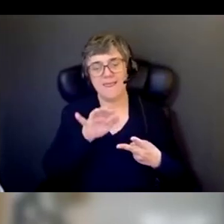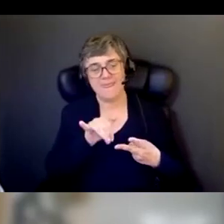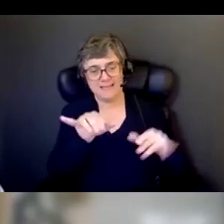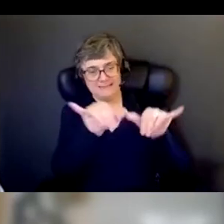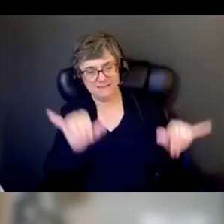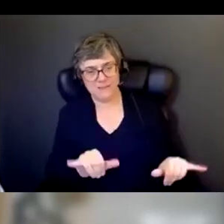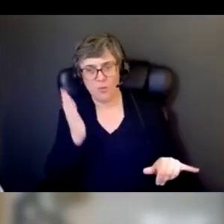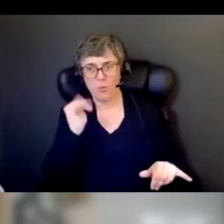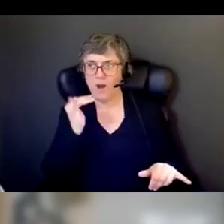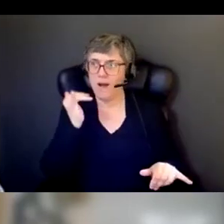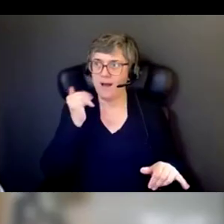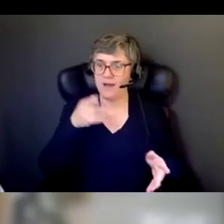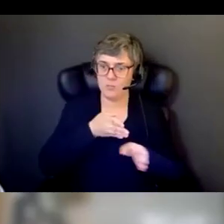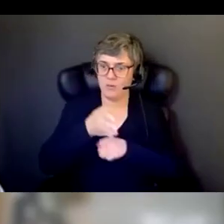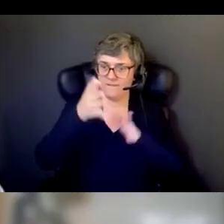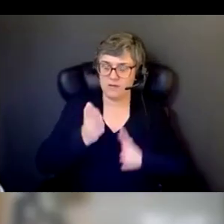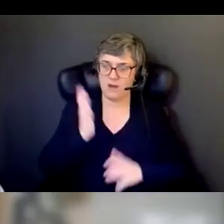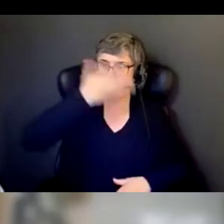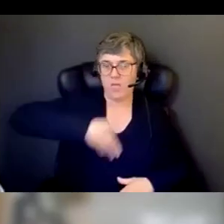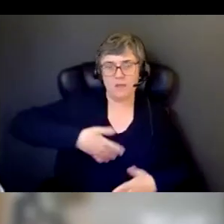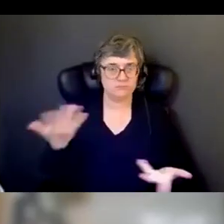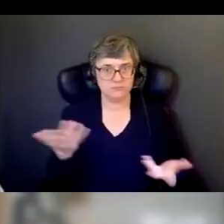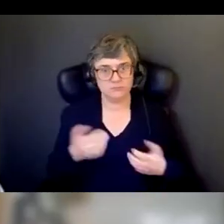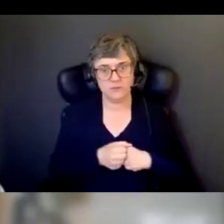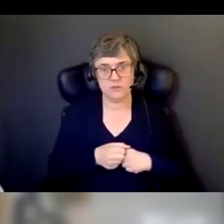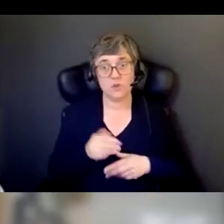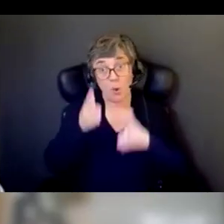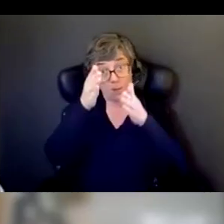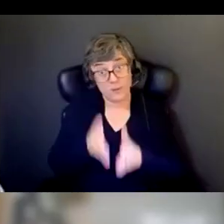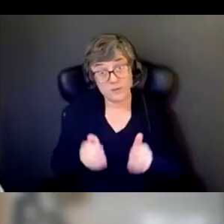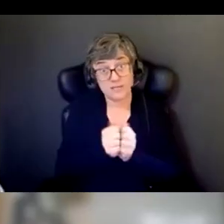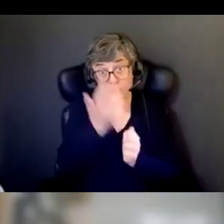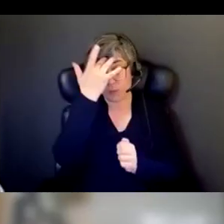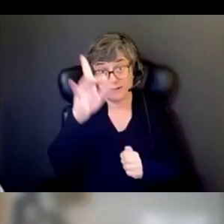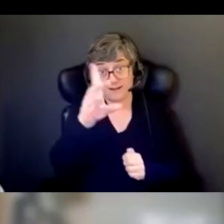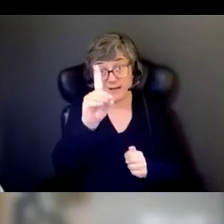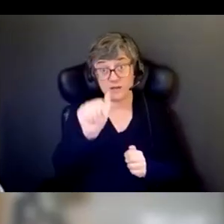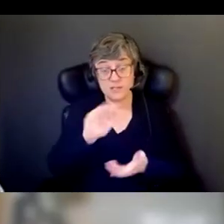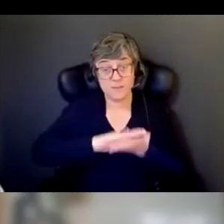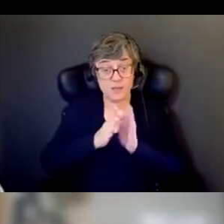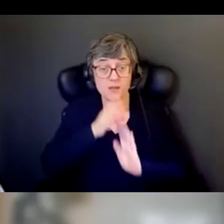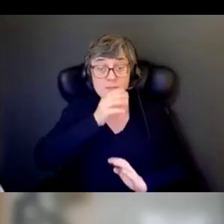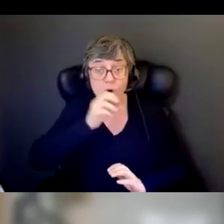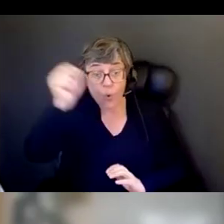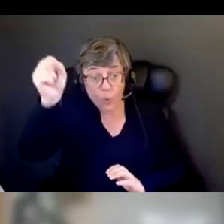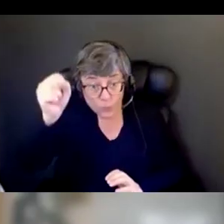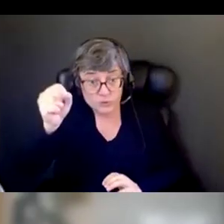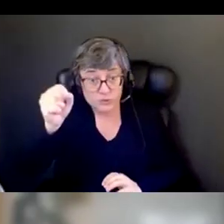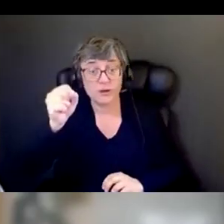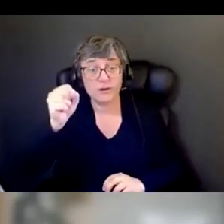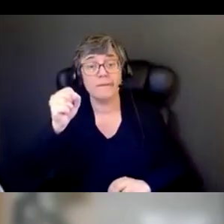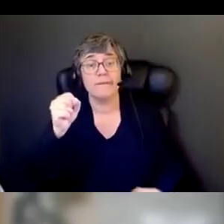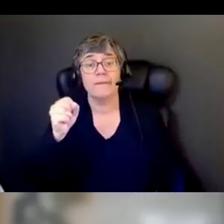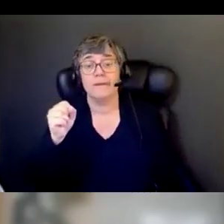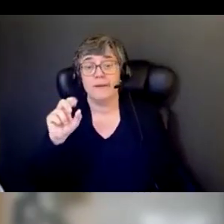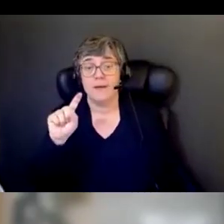with an intellectual disability ages, professionals tend to see the disability first and the older adult second. So they